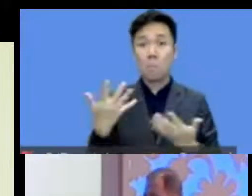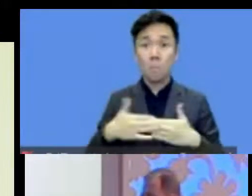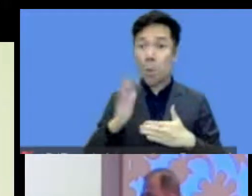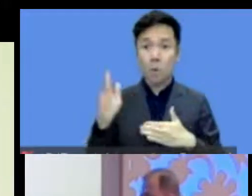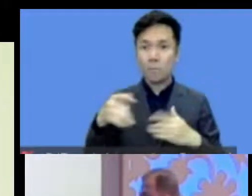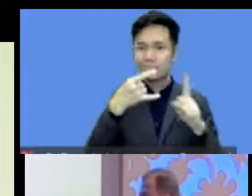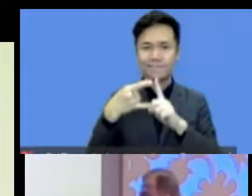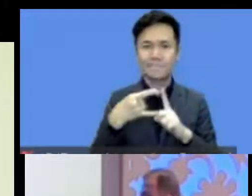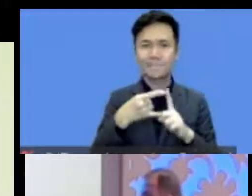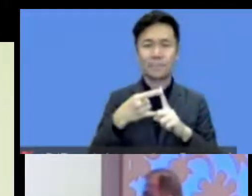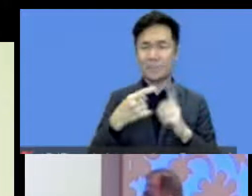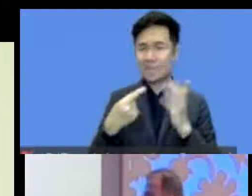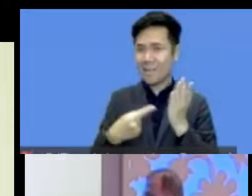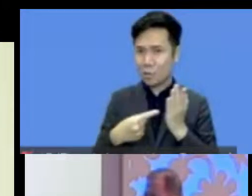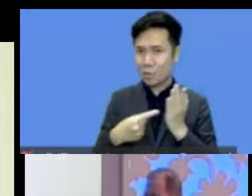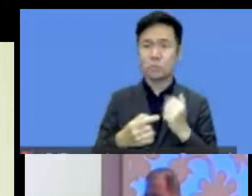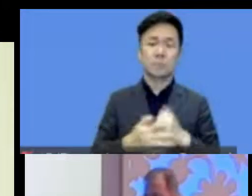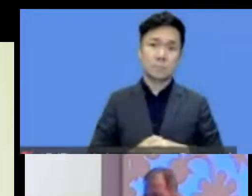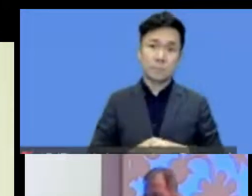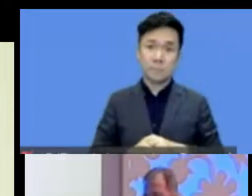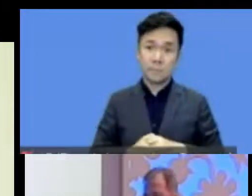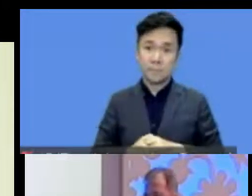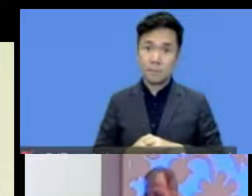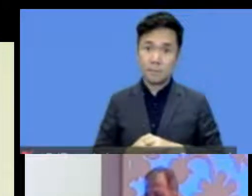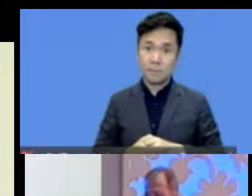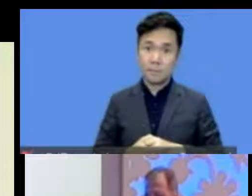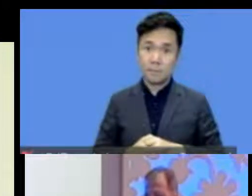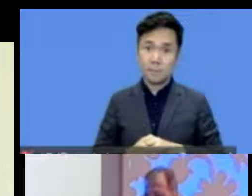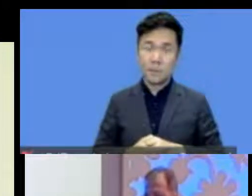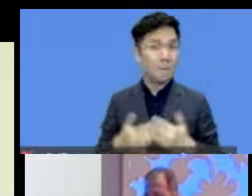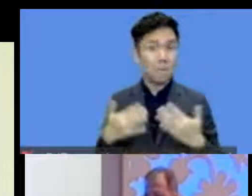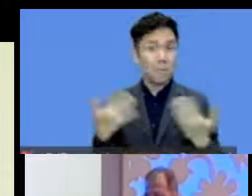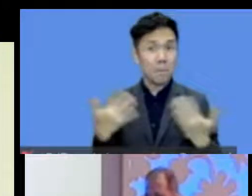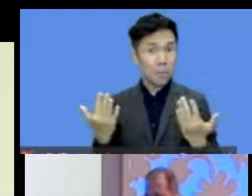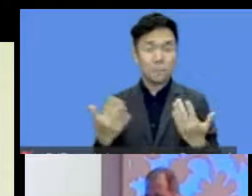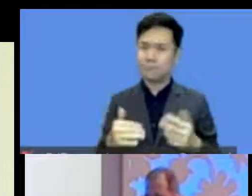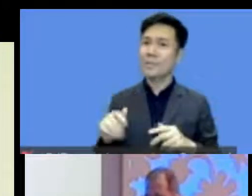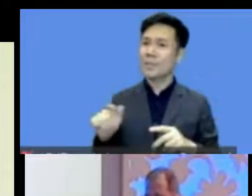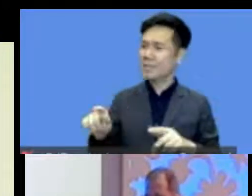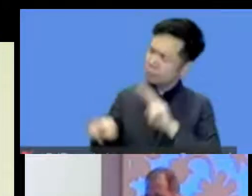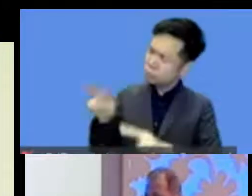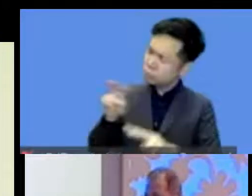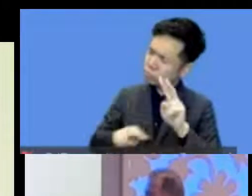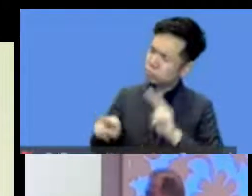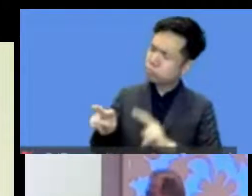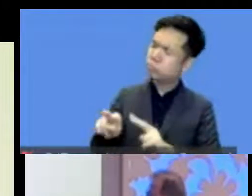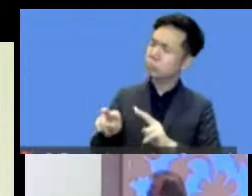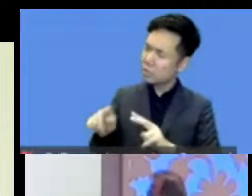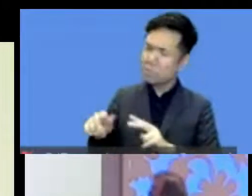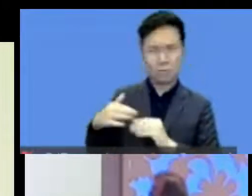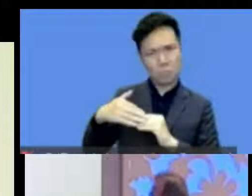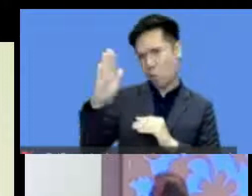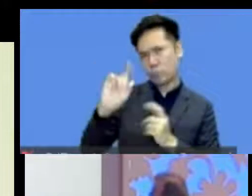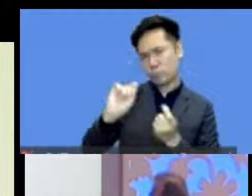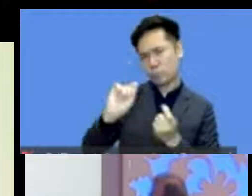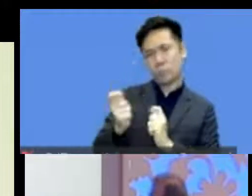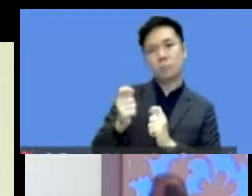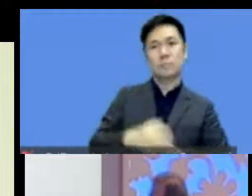technological, and similarly a matching means of learning assessment of the learners. And when we talk